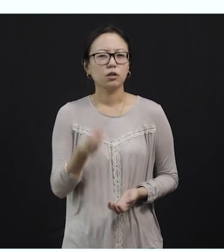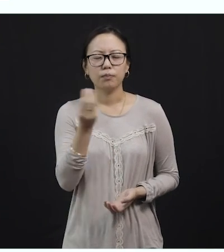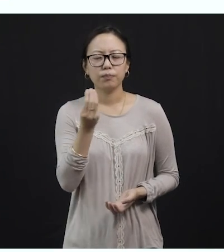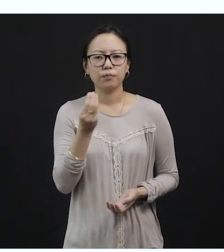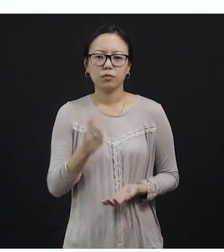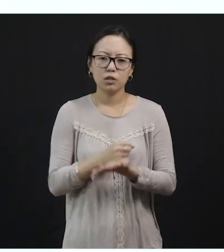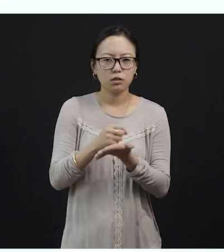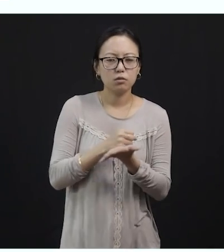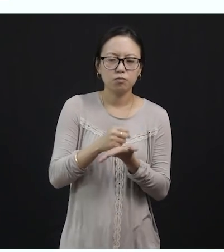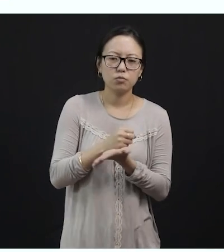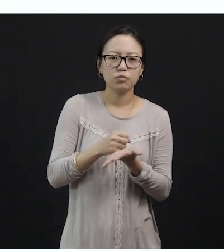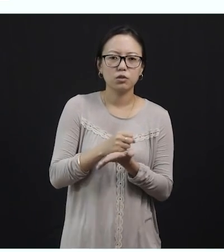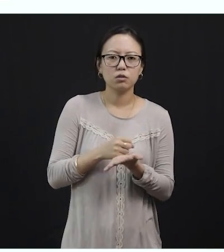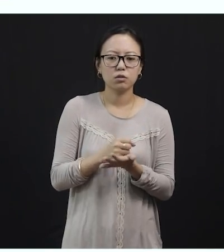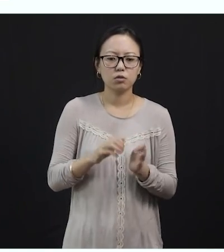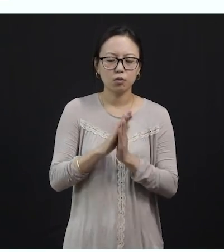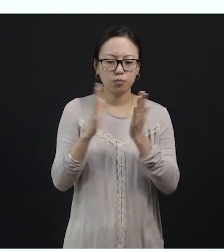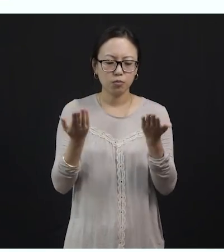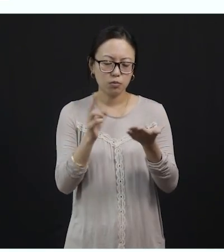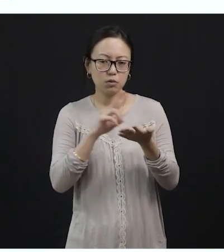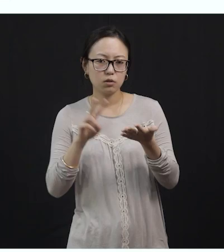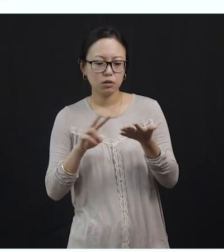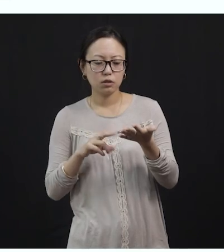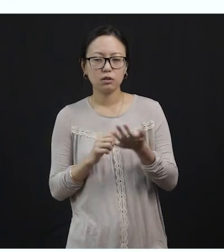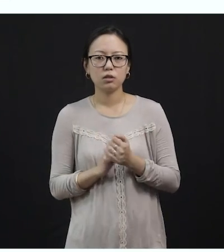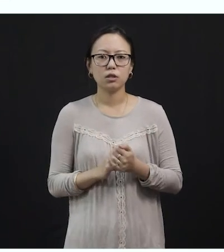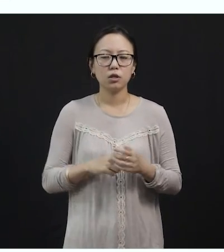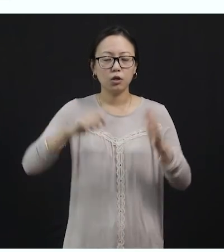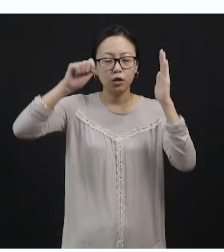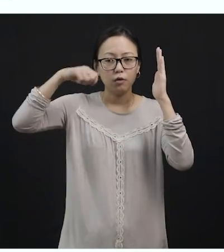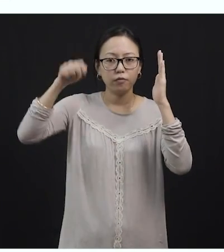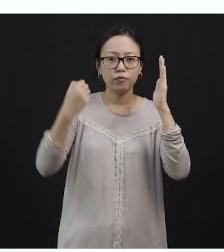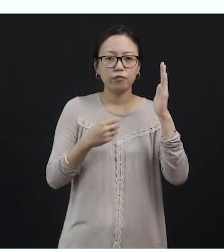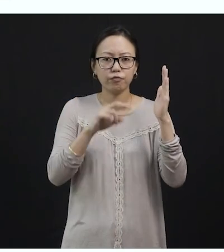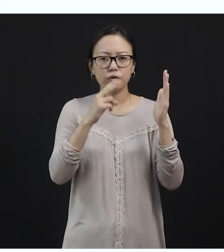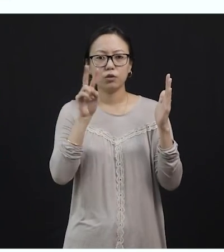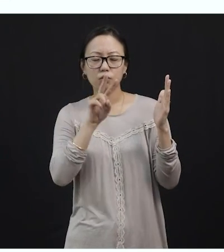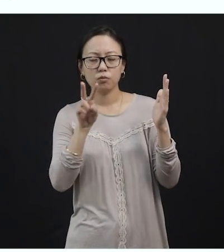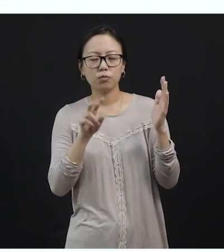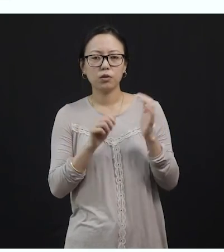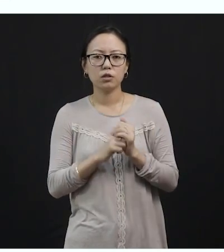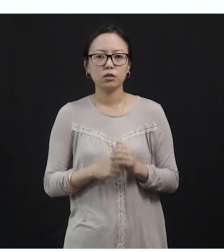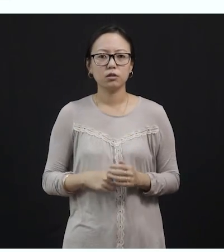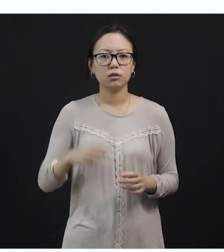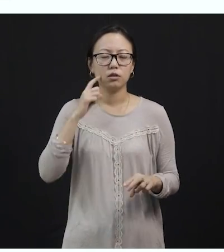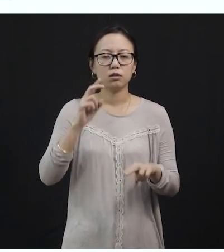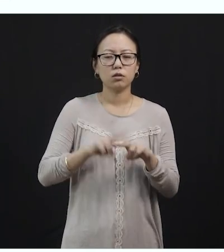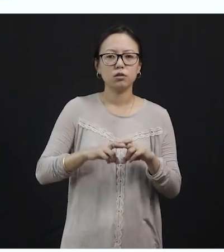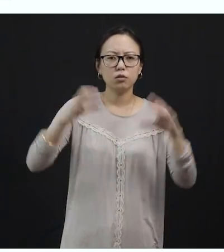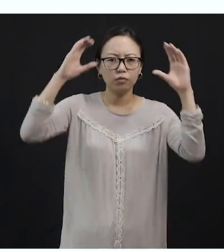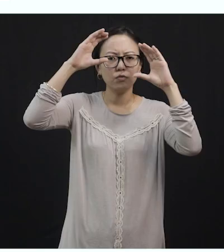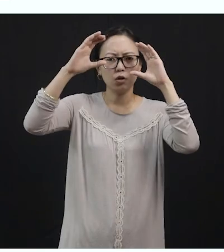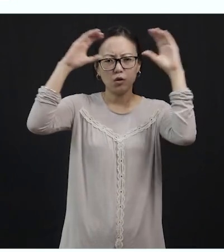the exercises that is given in your textbook. Refer to this video for if there are any confusions. And I hope that you